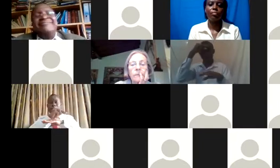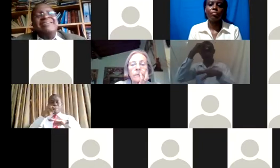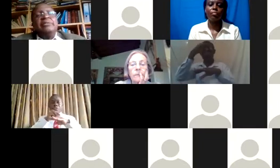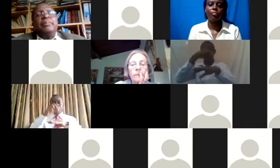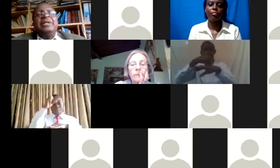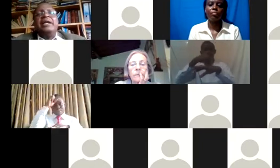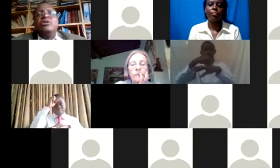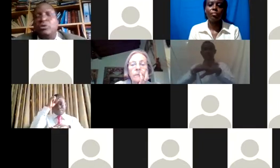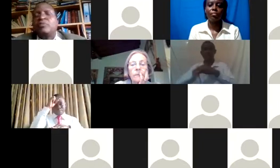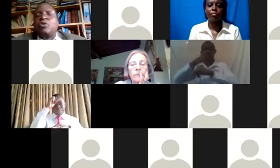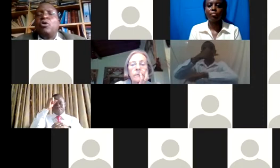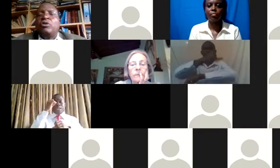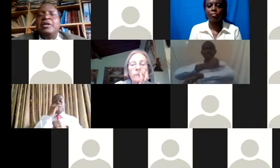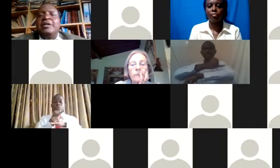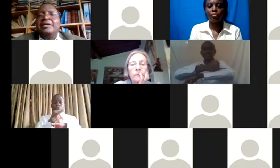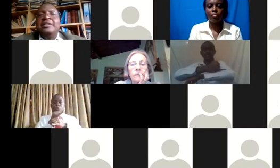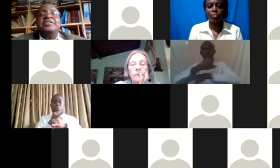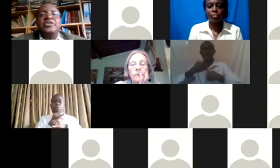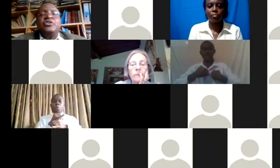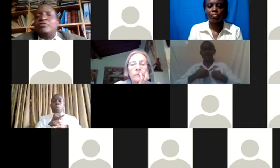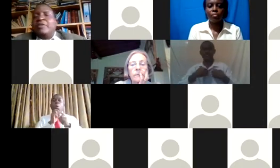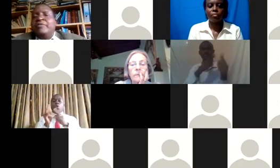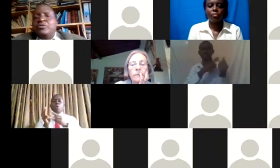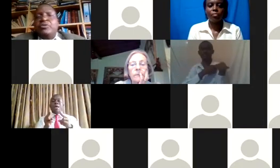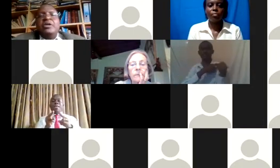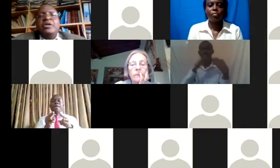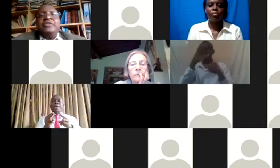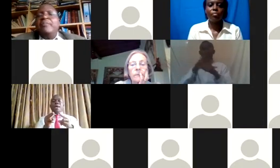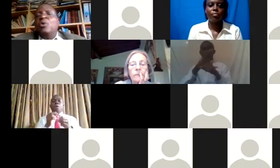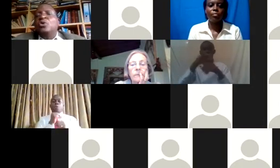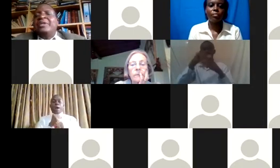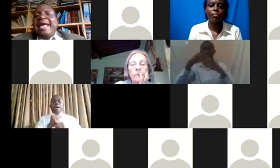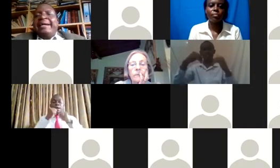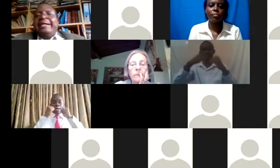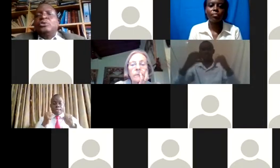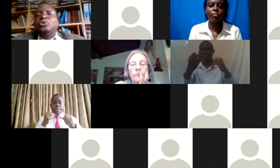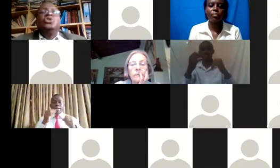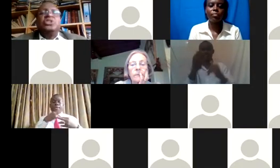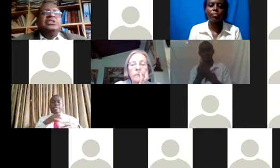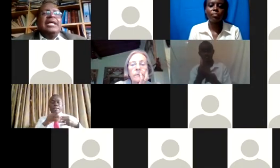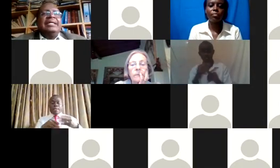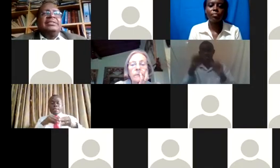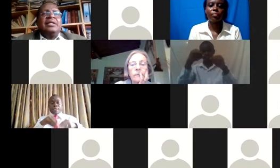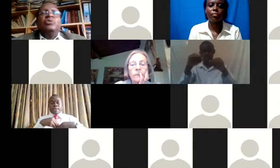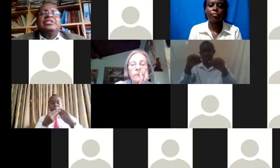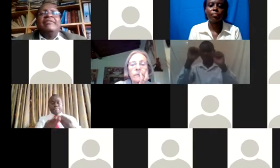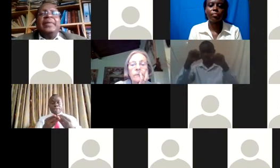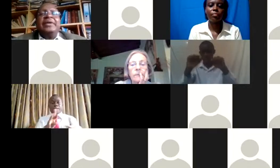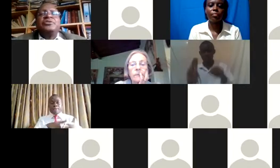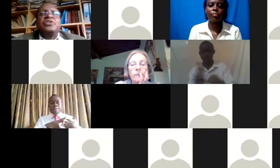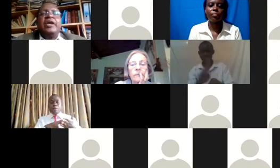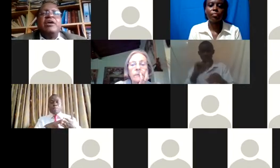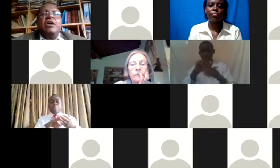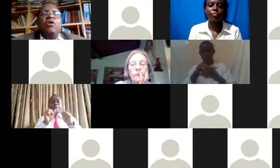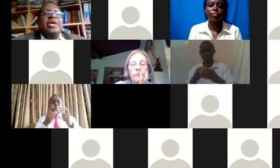are the ones that play a lot of role in a division of revenue, they are most likely to use it against county governments